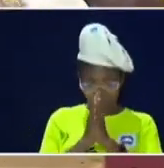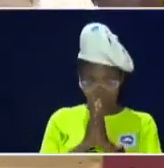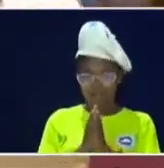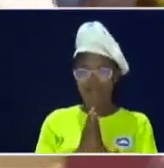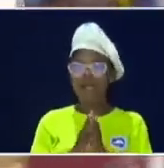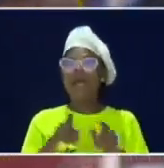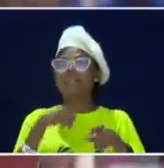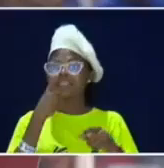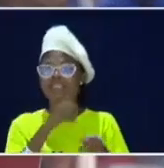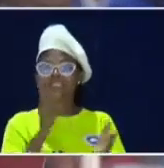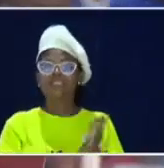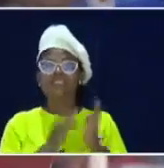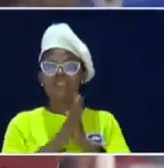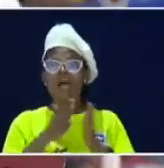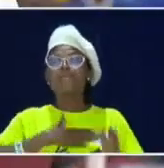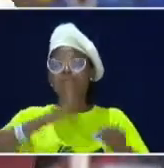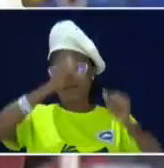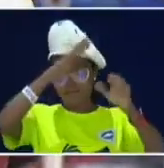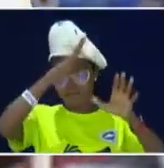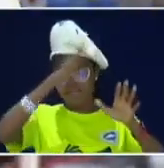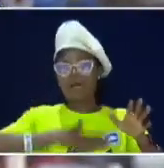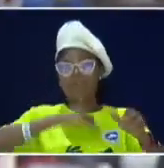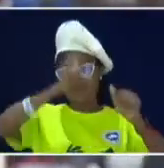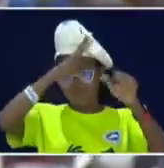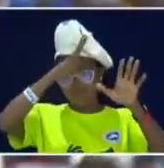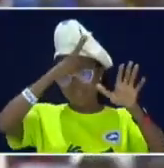and say this prayer. Say, my father.